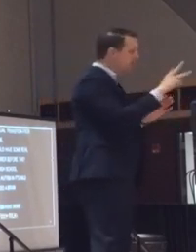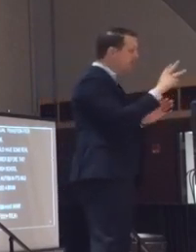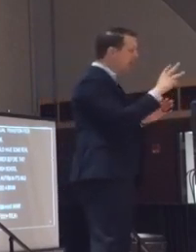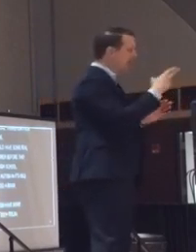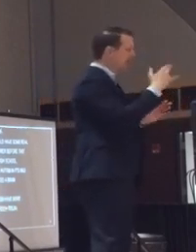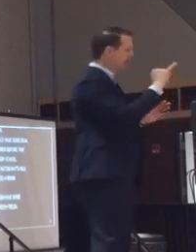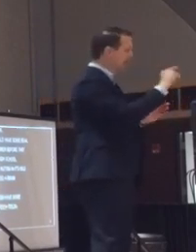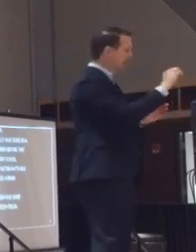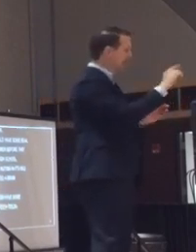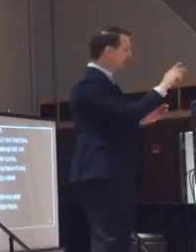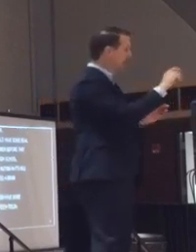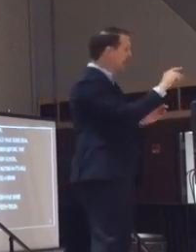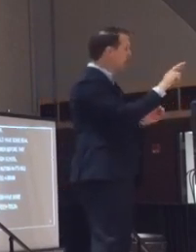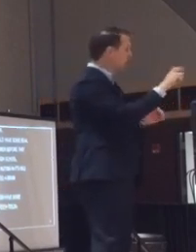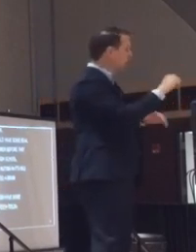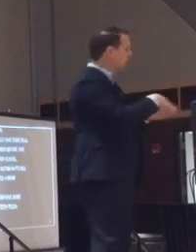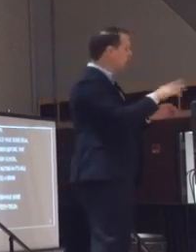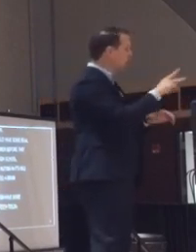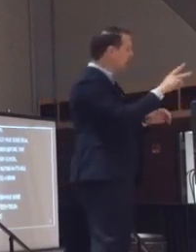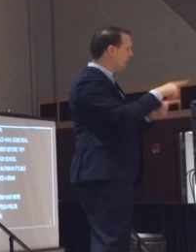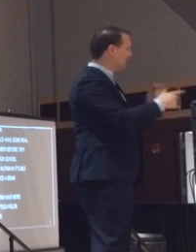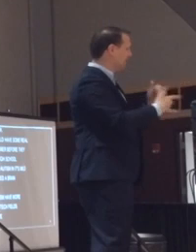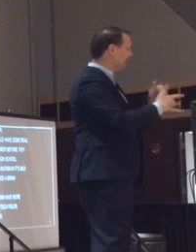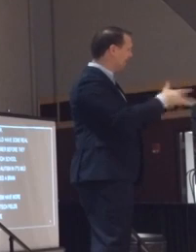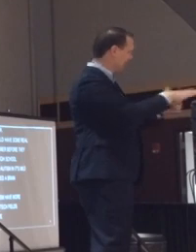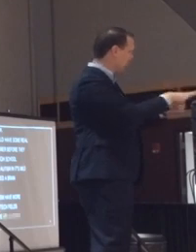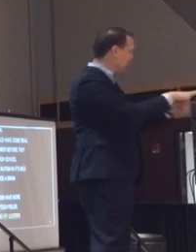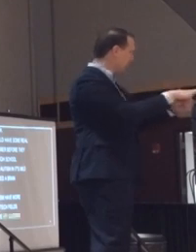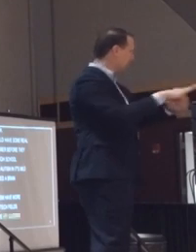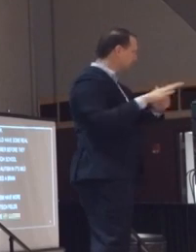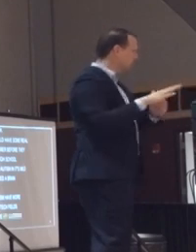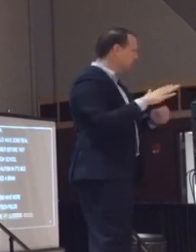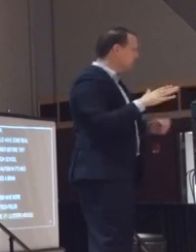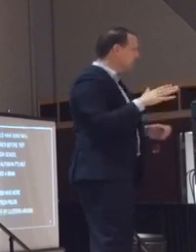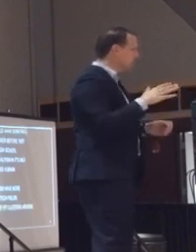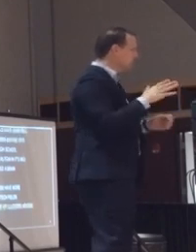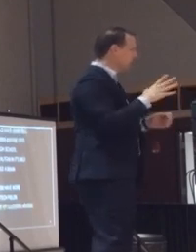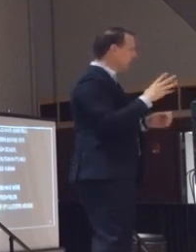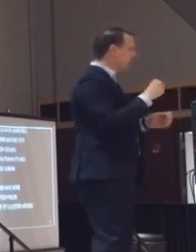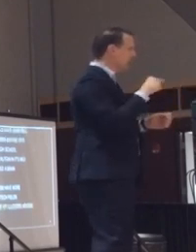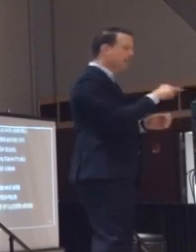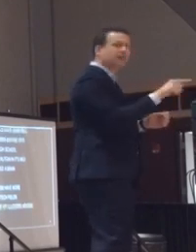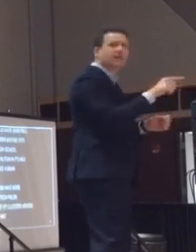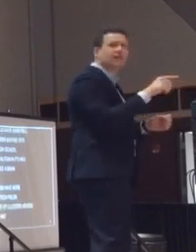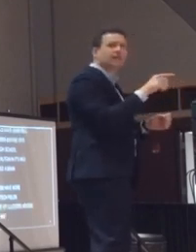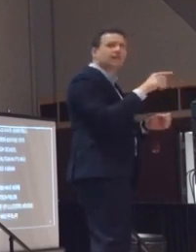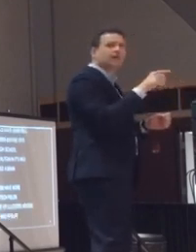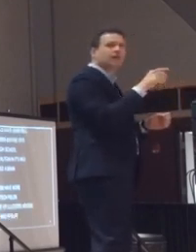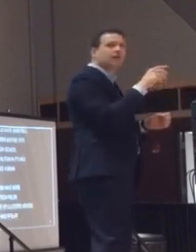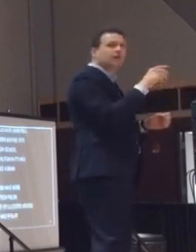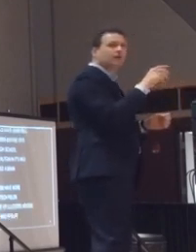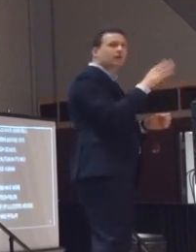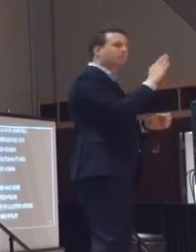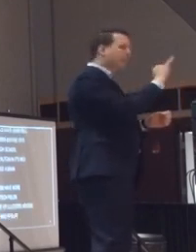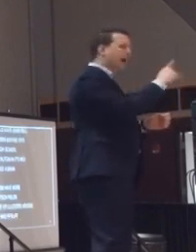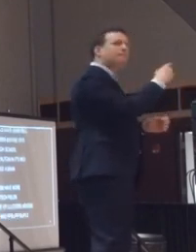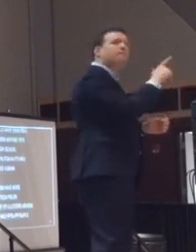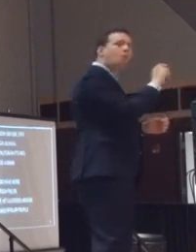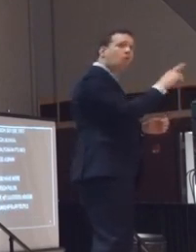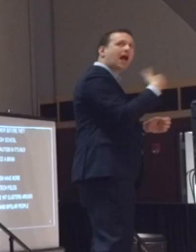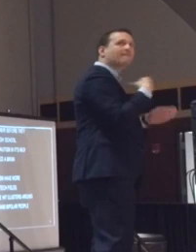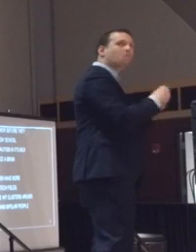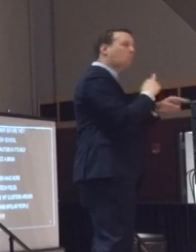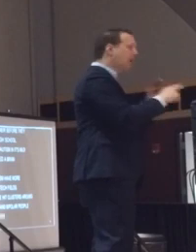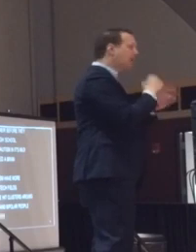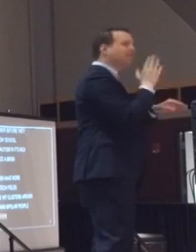clusters on my website around the tech areas. And bipolar people have more relatives in creative careers. See, a brain